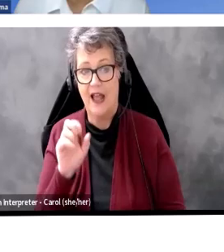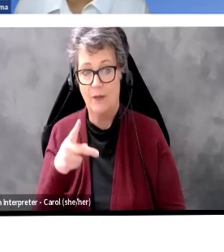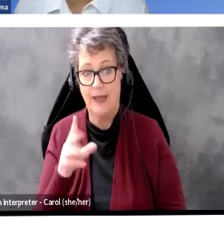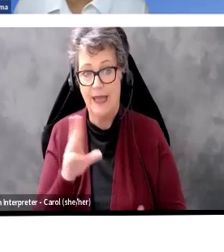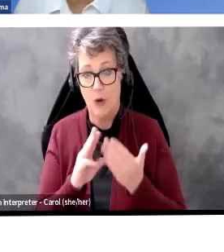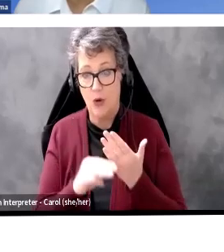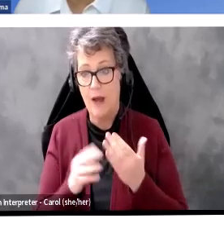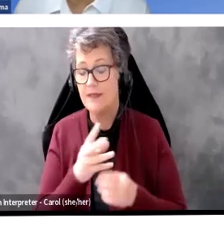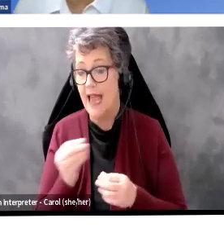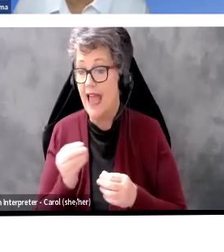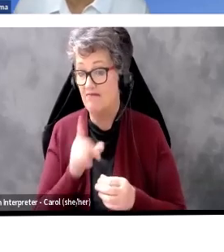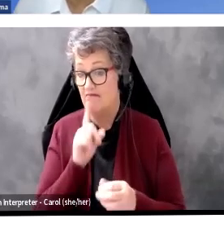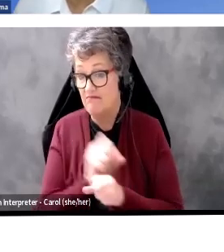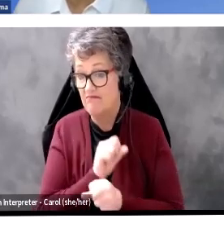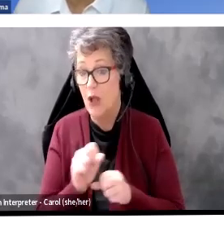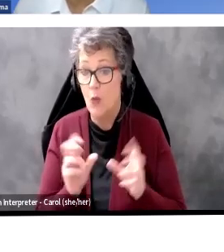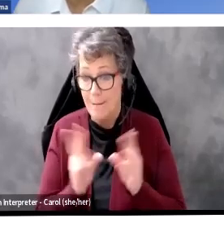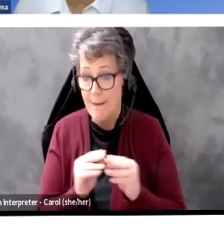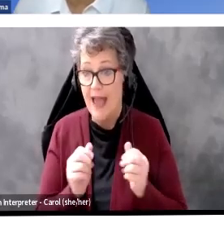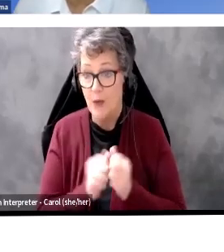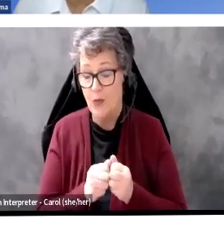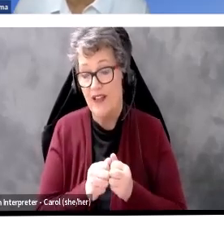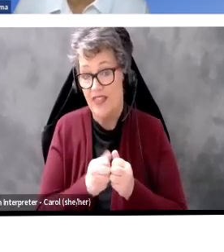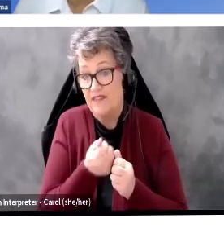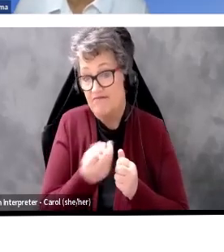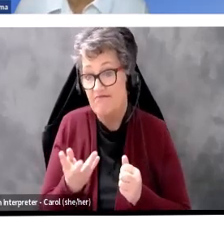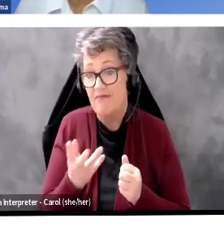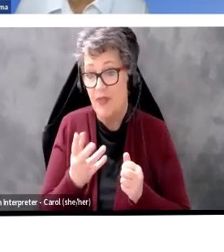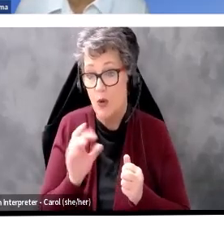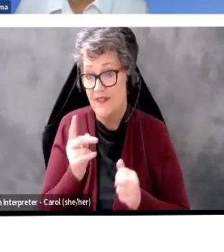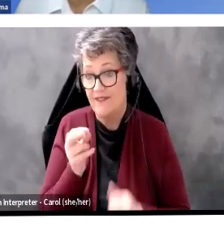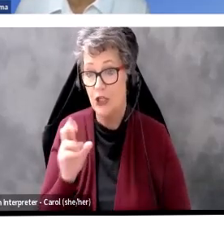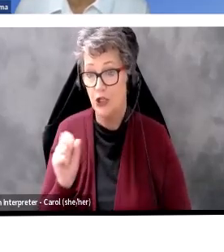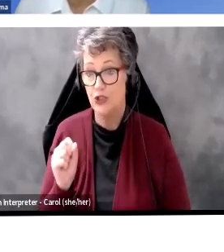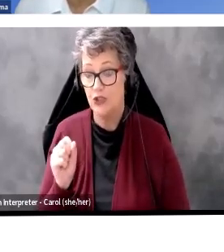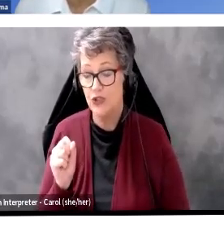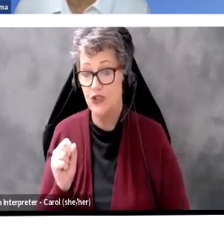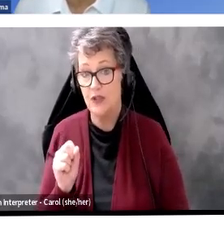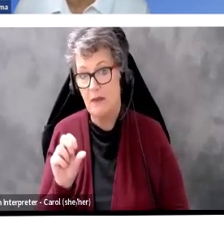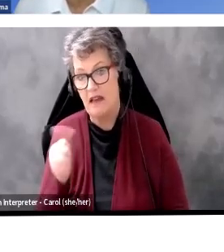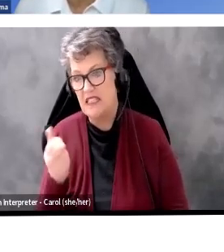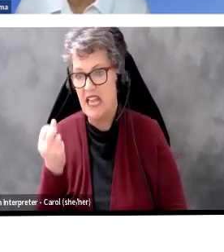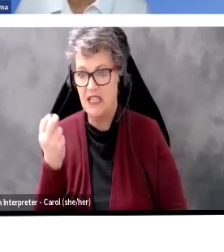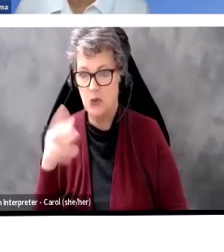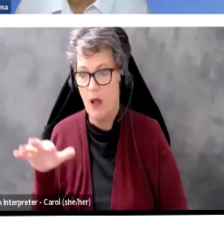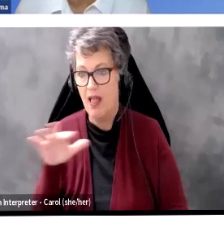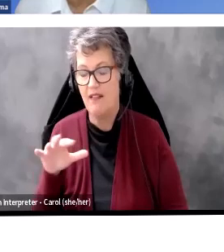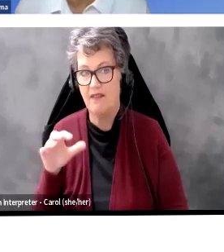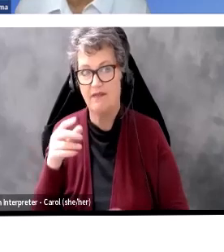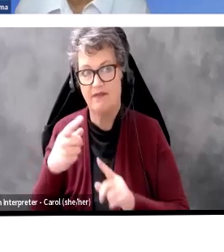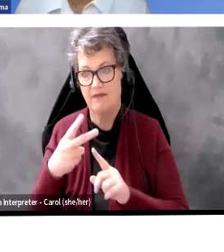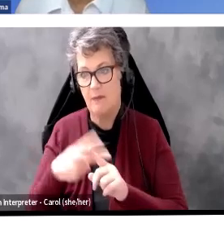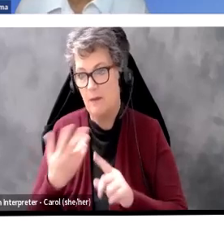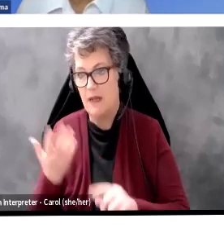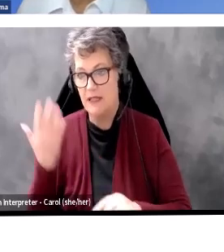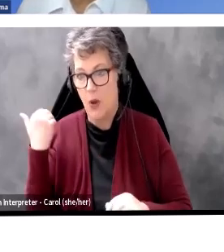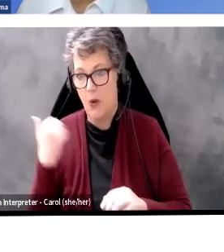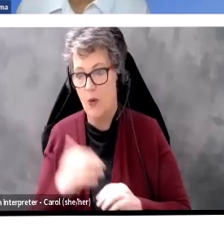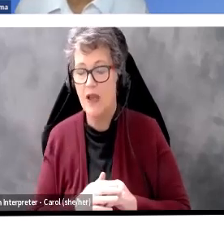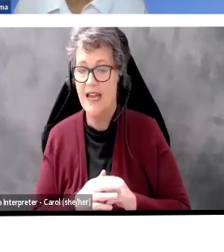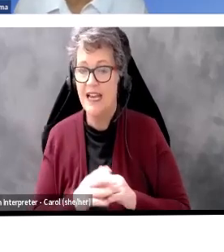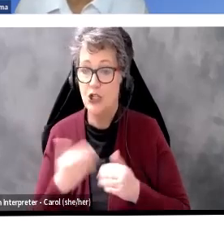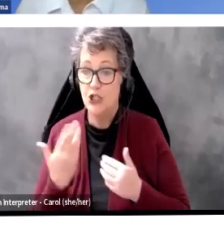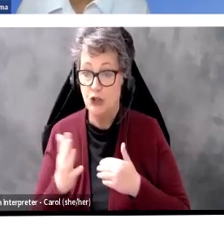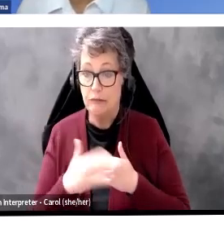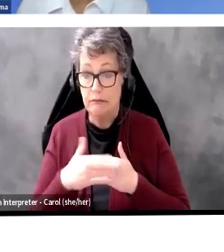programs, and we actually met with some number of those vendors, about 10 or 12 of them, a couple months ago, just to give them a